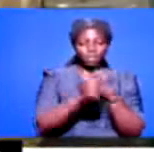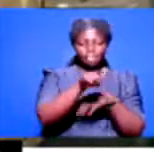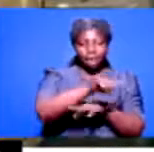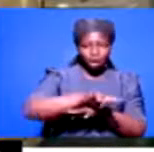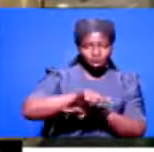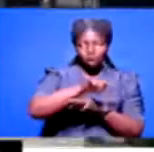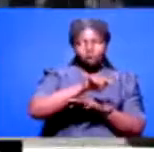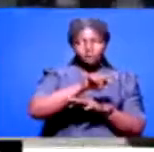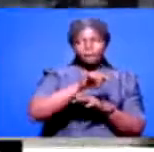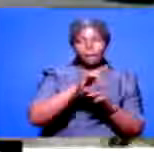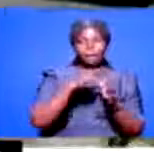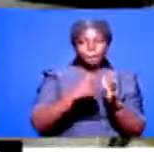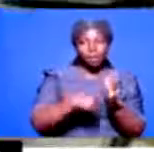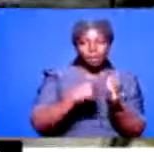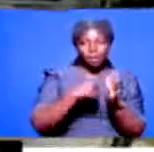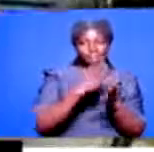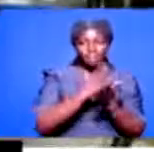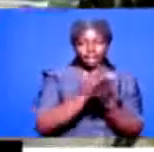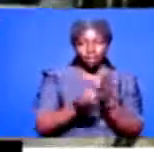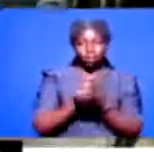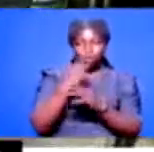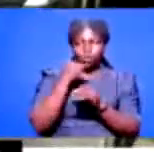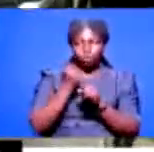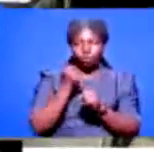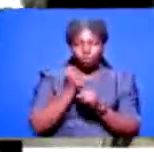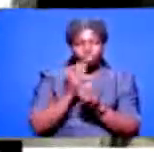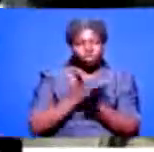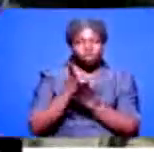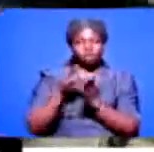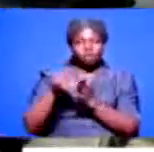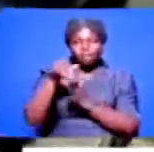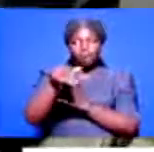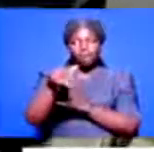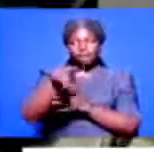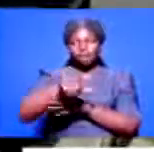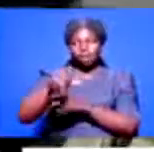jobs through purchase of locally assembled vehicles. Benson Rioba reporting.